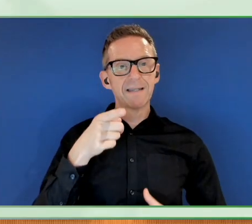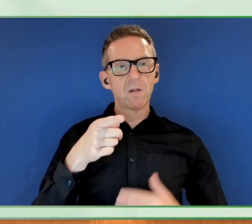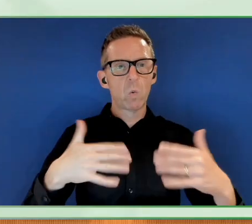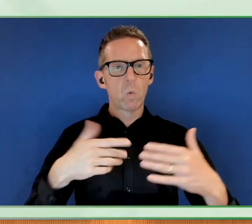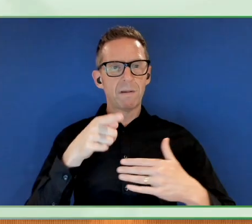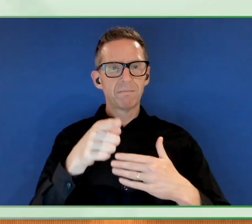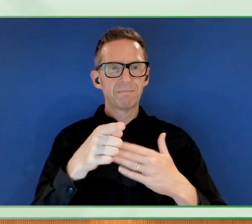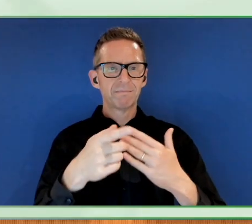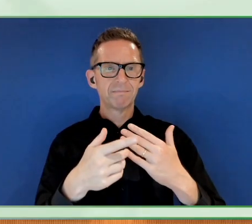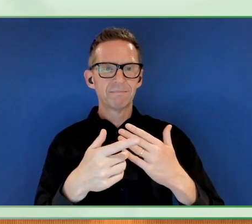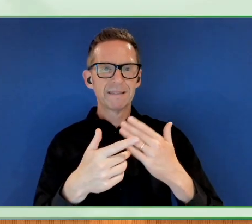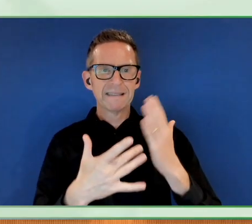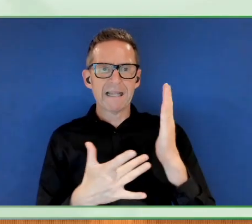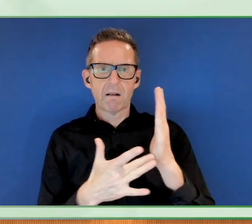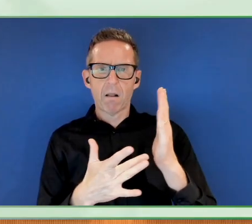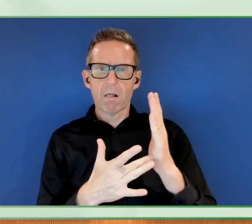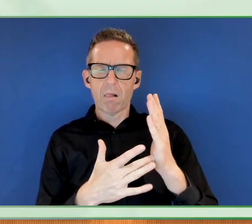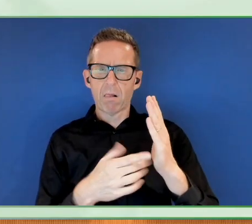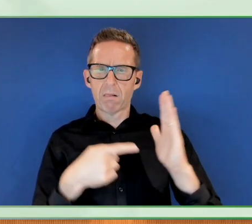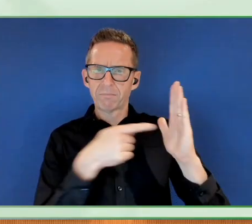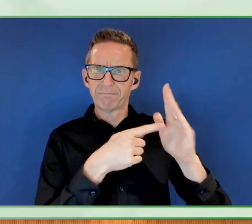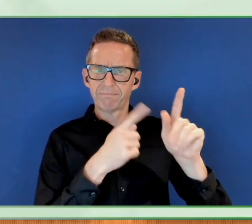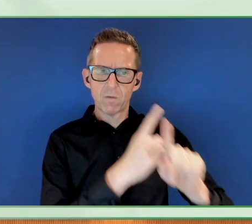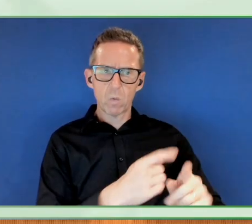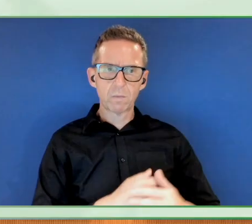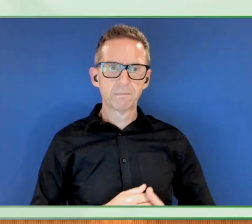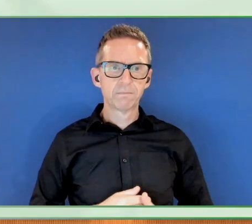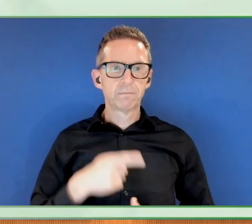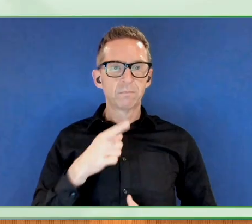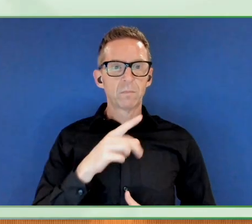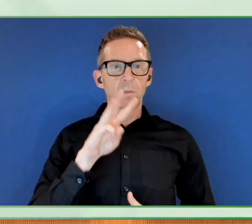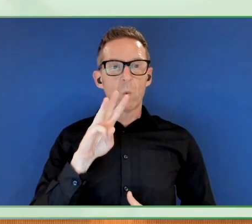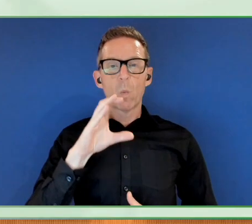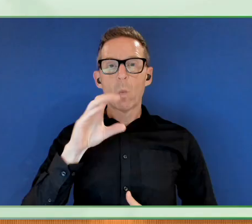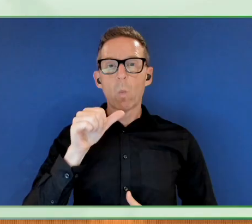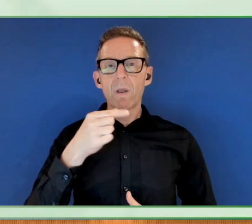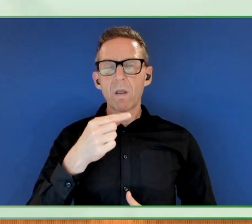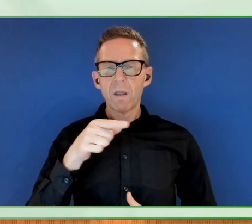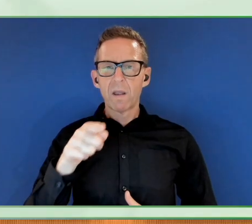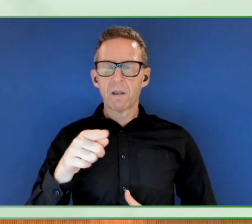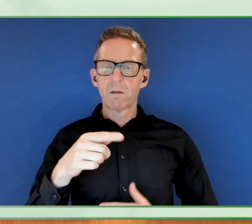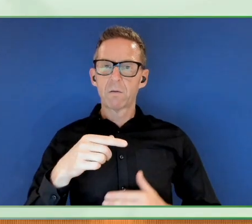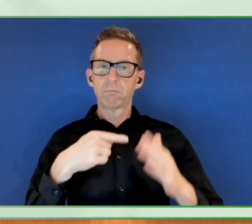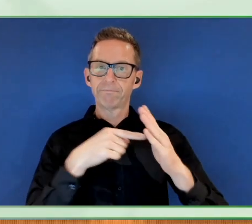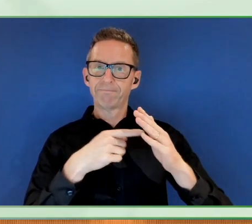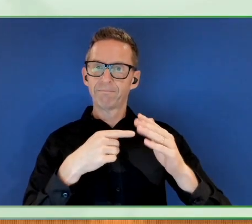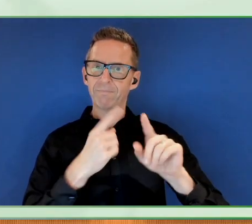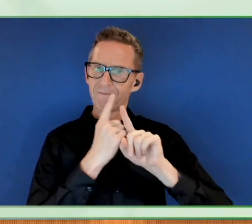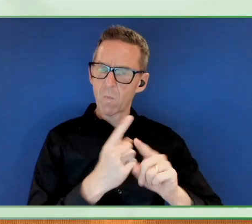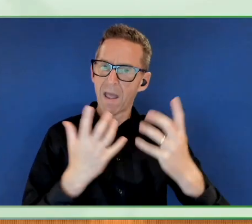is that the compliance with the WCAG criteria is rarely achievable when you go of